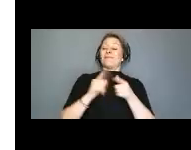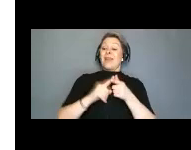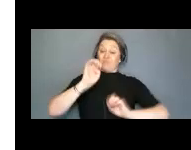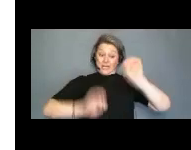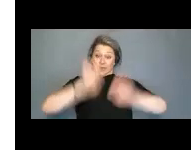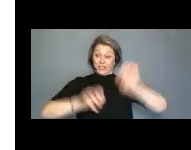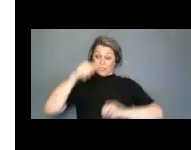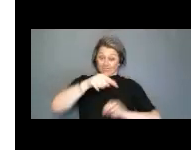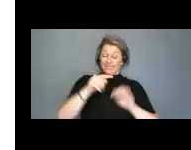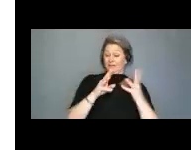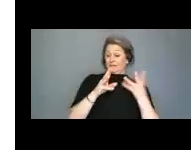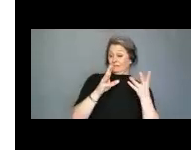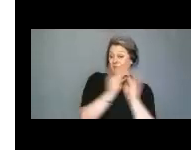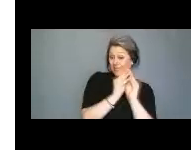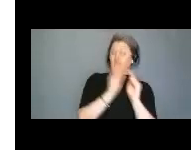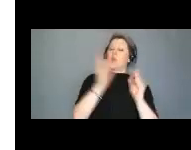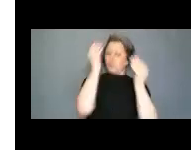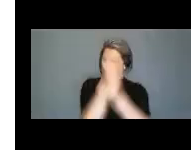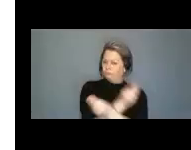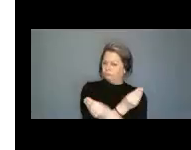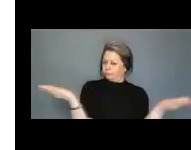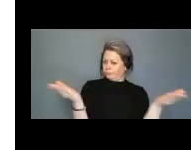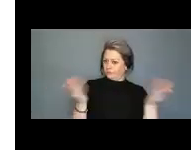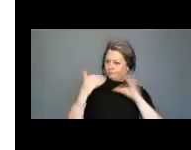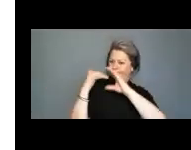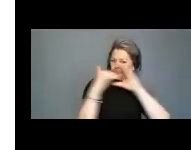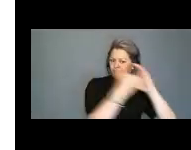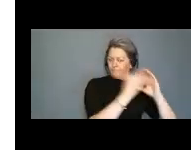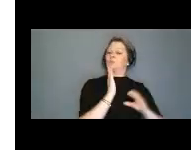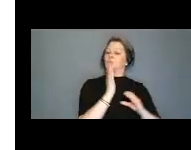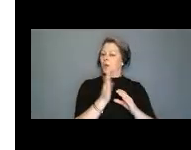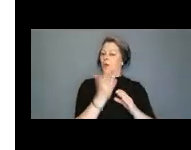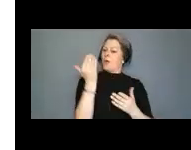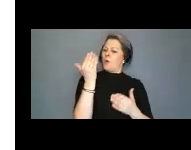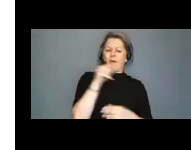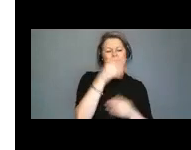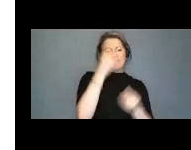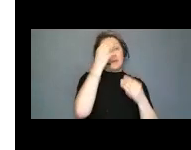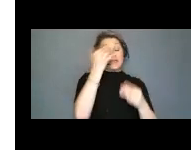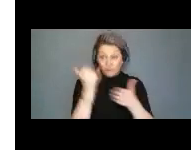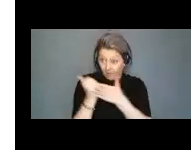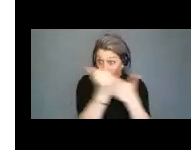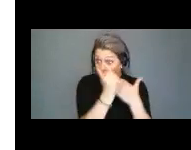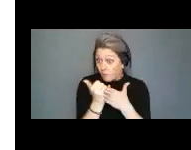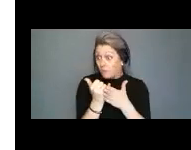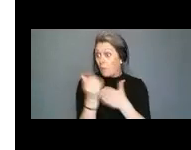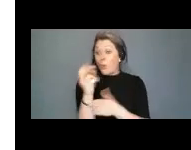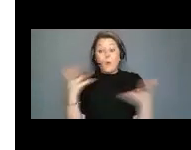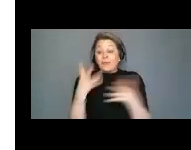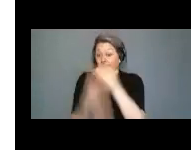really important to get feedback to find out if information like this is helpful and what may be missing.